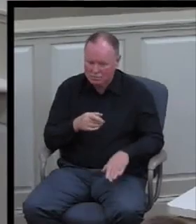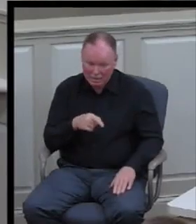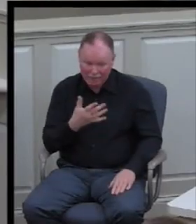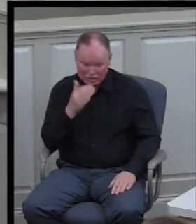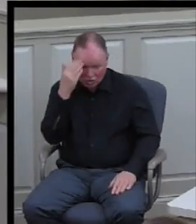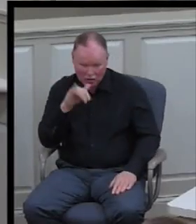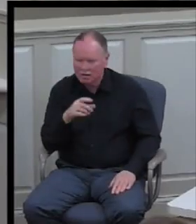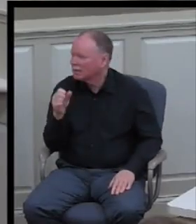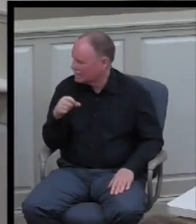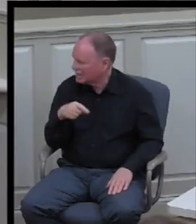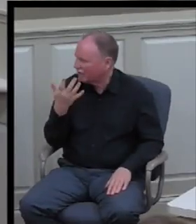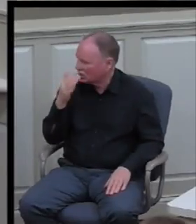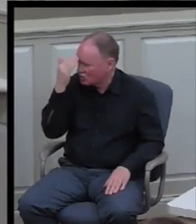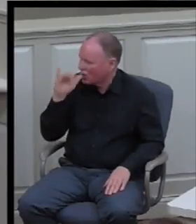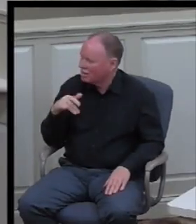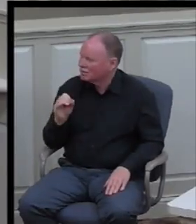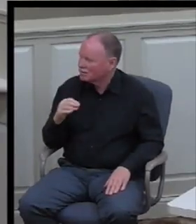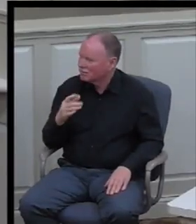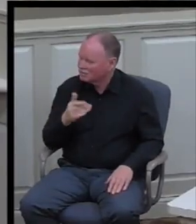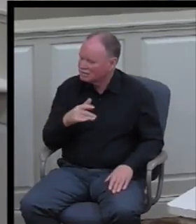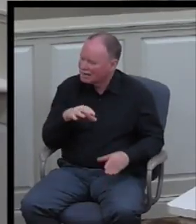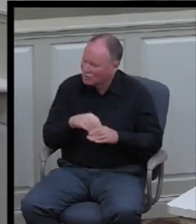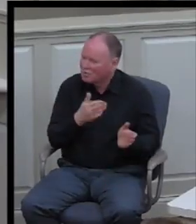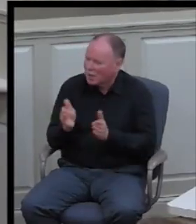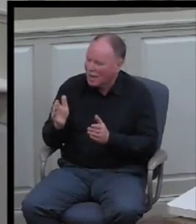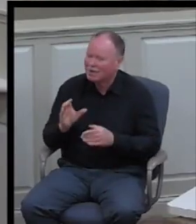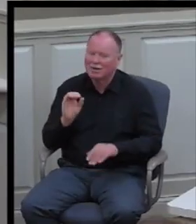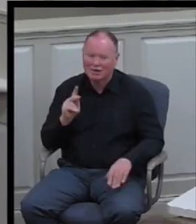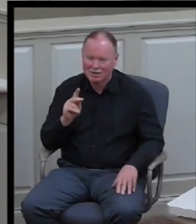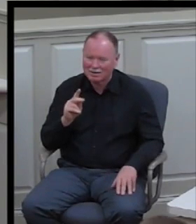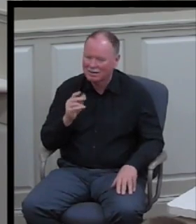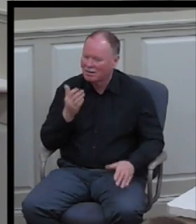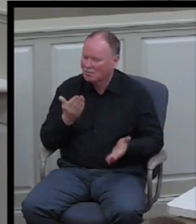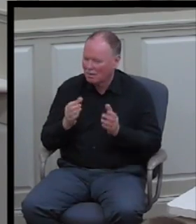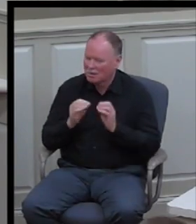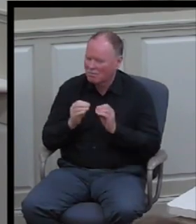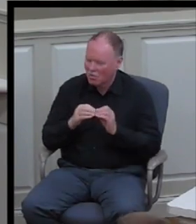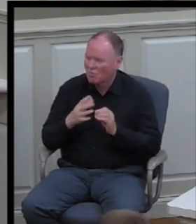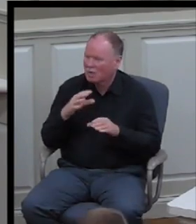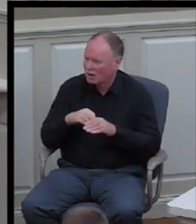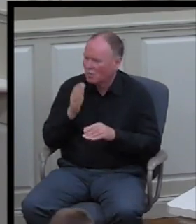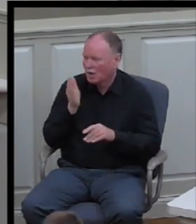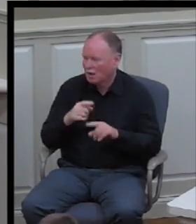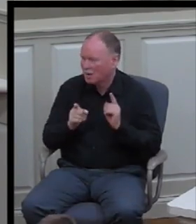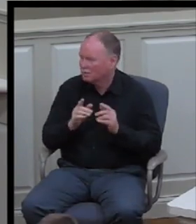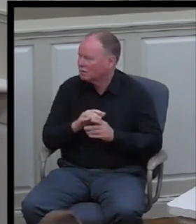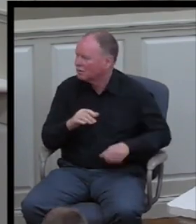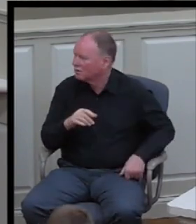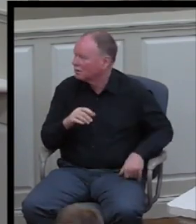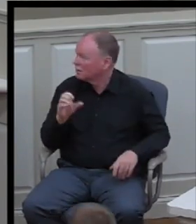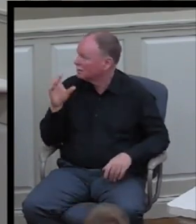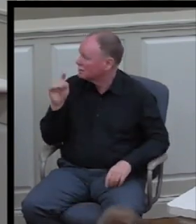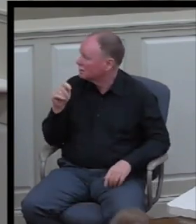Yes, sir. Okay. It's all in the plan. And probably some more of us will be down there too, you know. Mr. Scott,